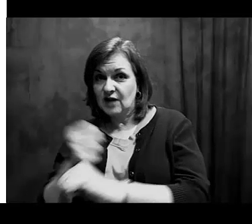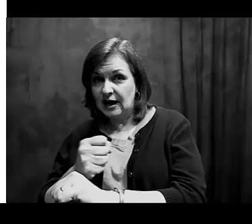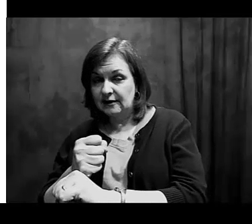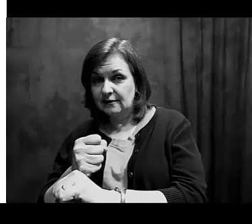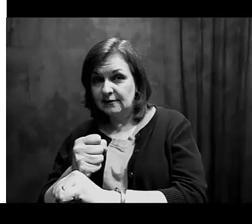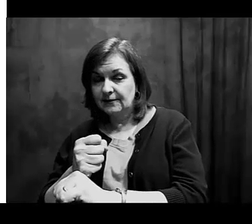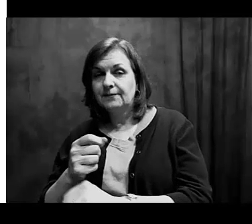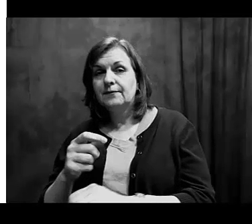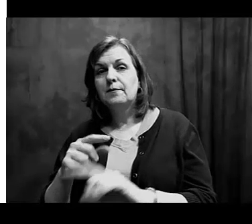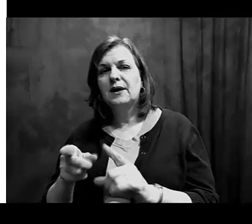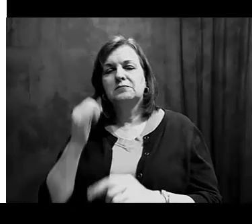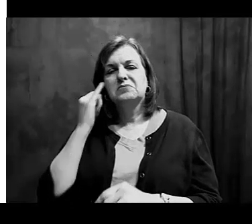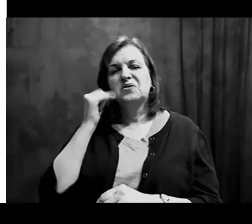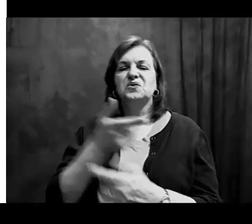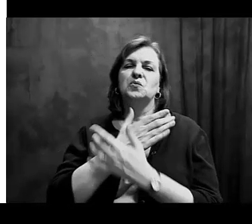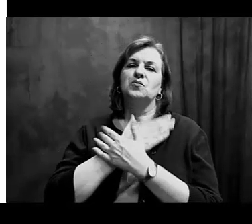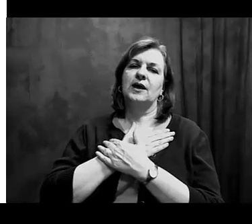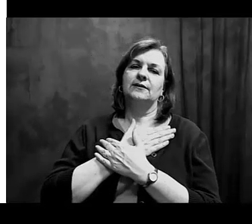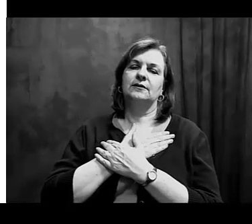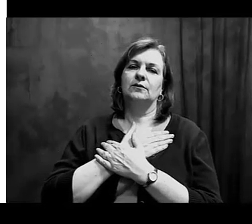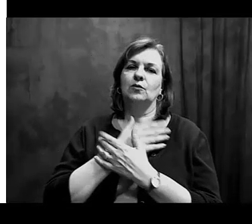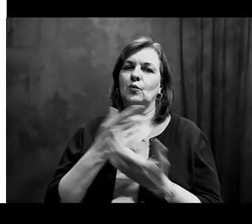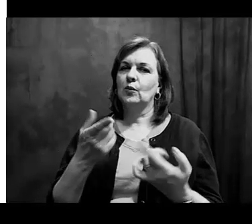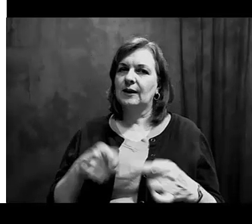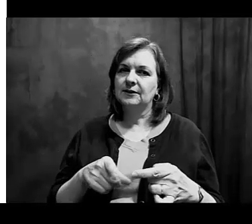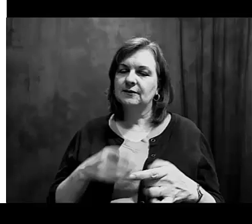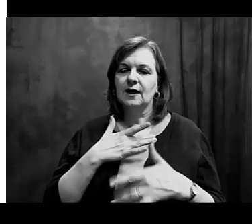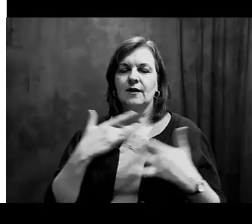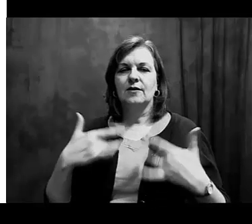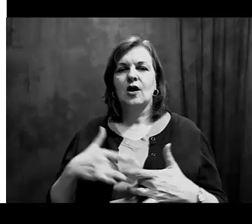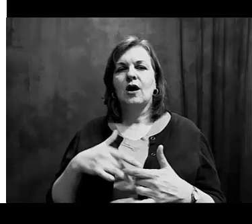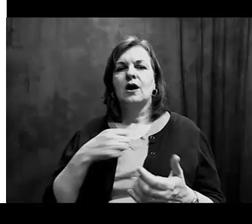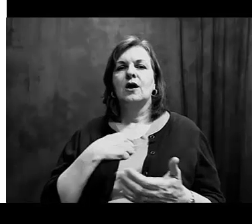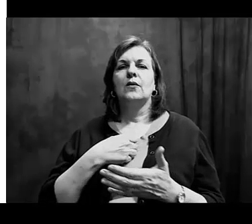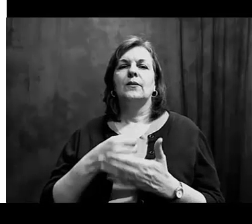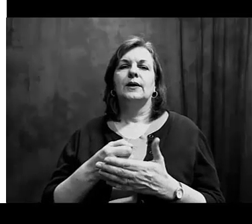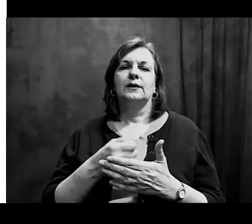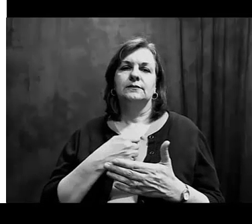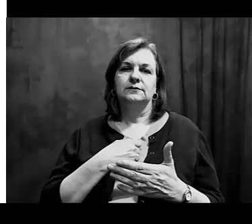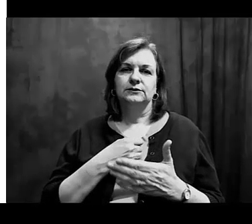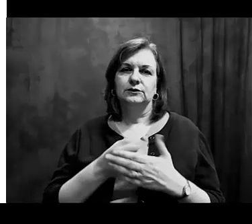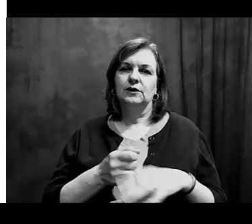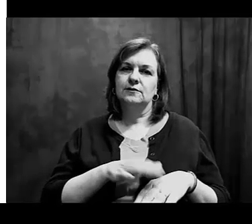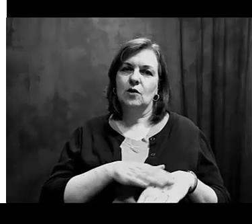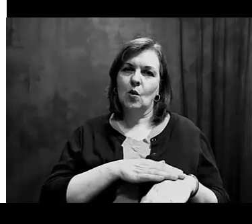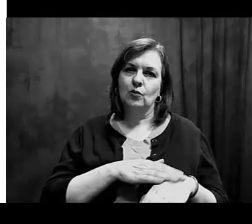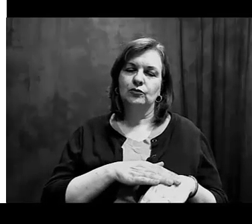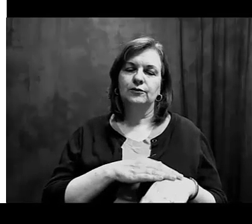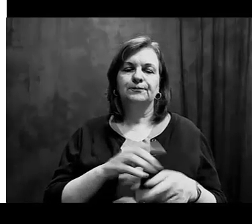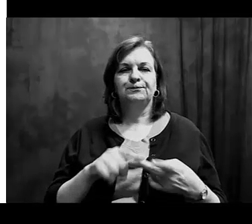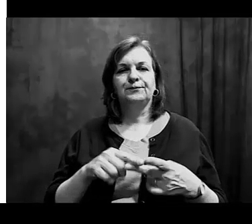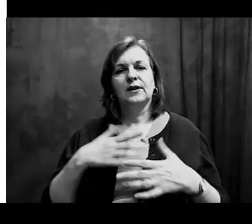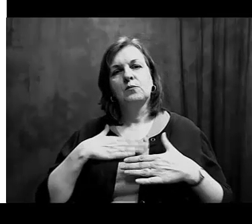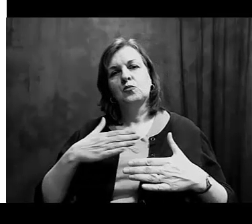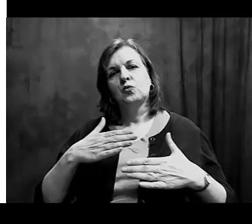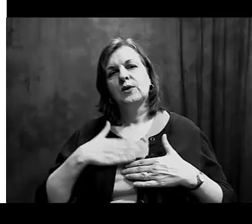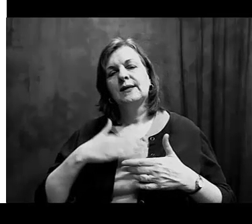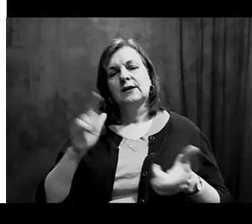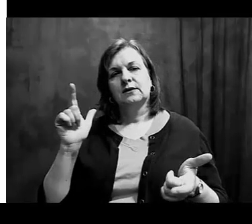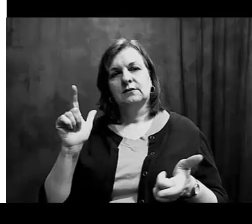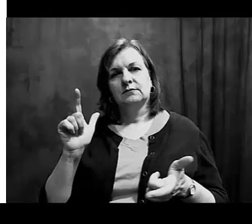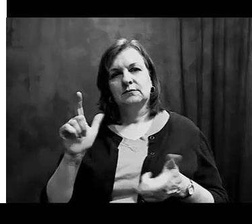critical for you to be able to fight. But if you're at rest, we're going to slow your heart rate. We're going to slow down your